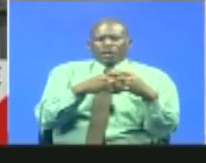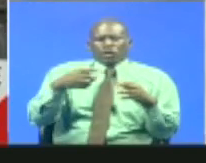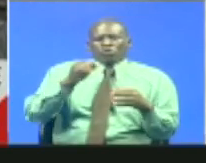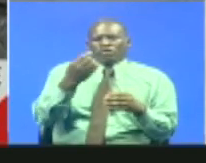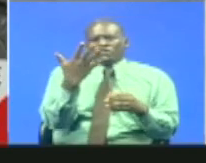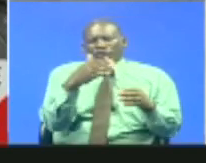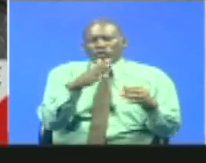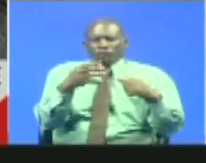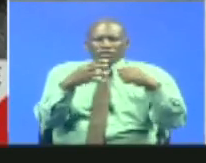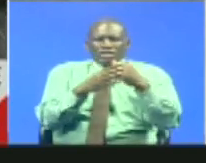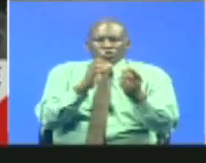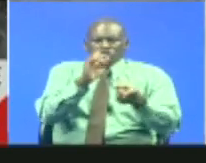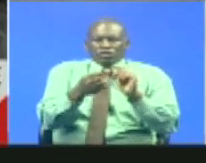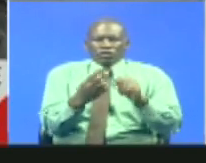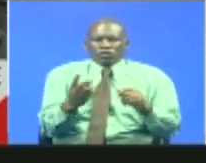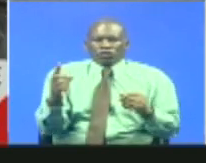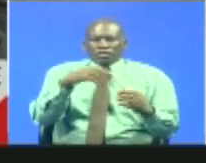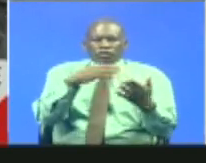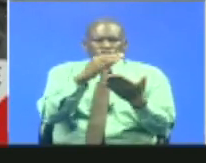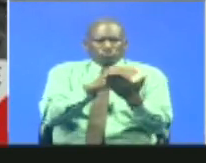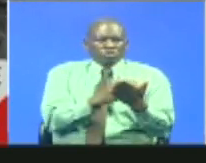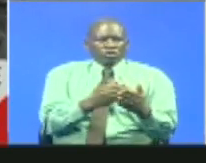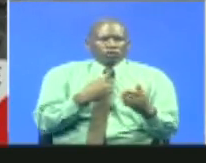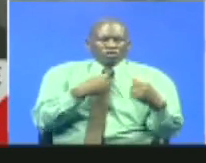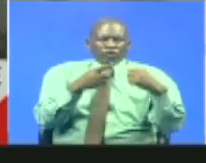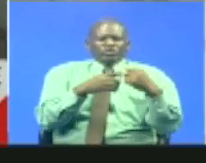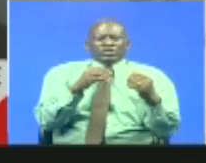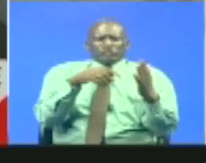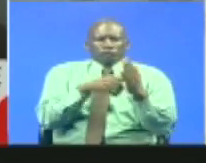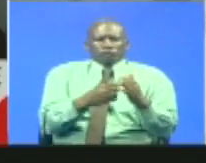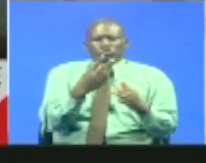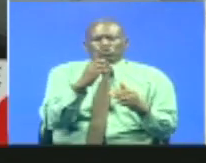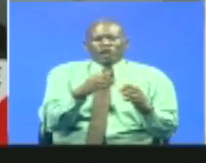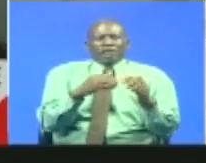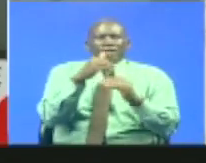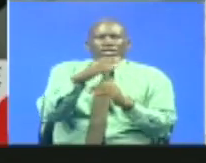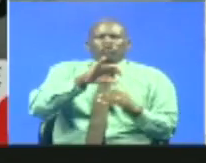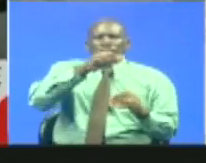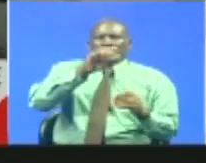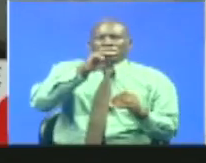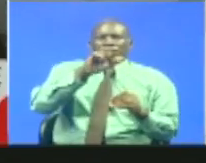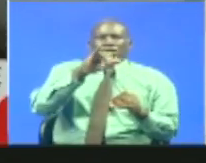5 of the 9 events over the two-day program to tally 60 points, 21 ahead of Jamaica.